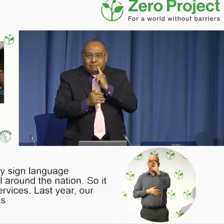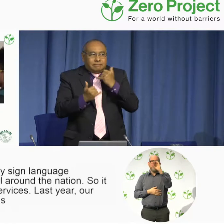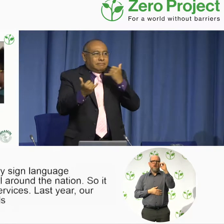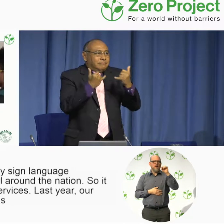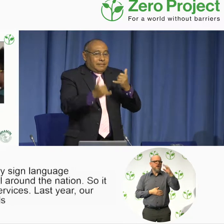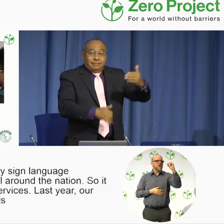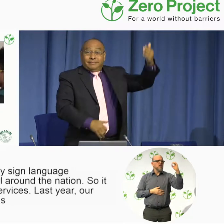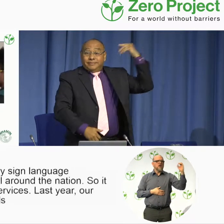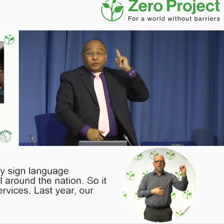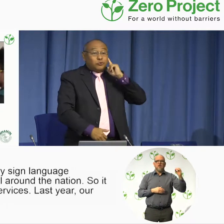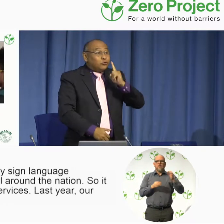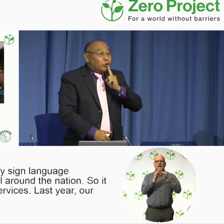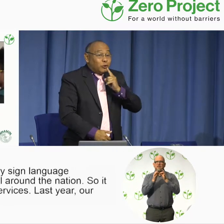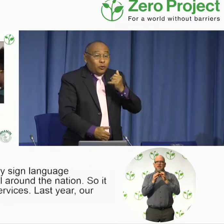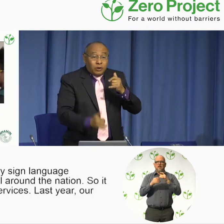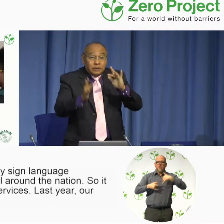456,500 calls,